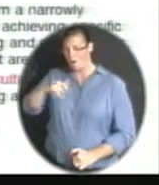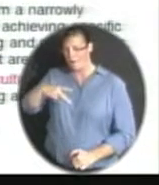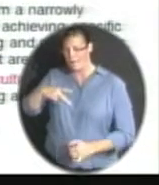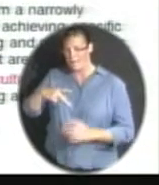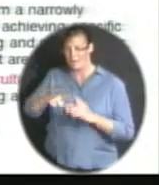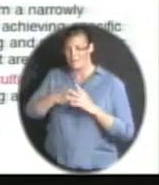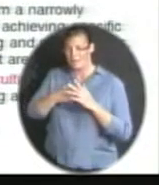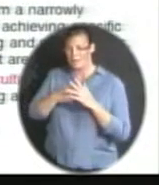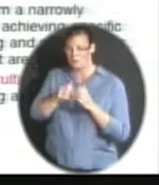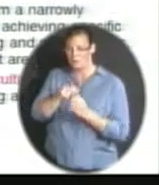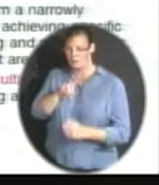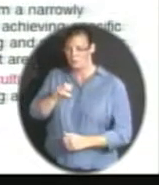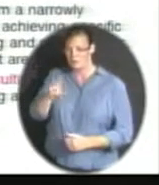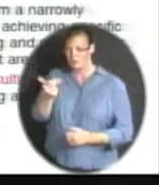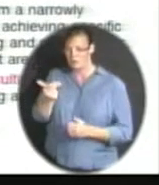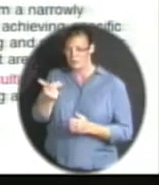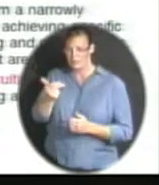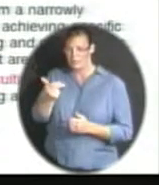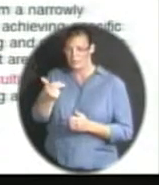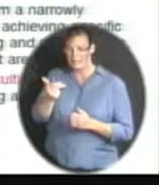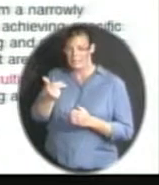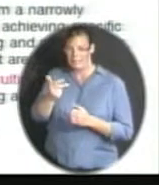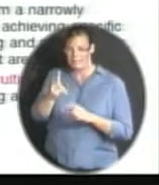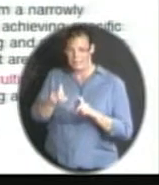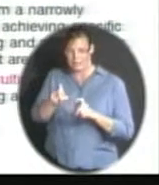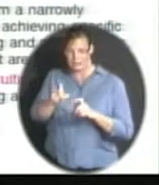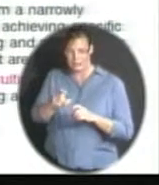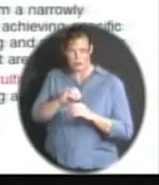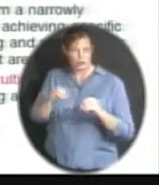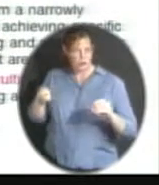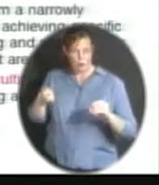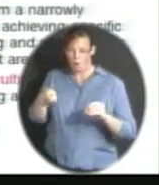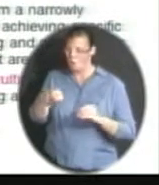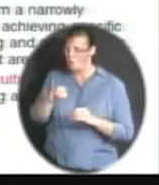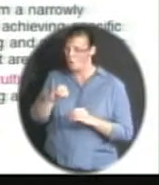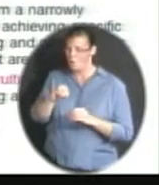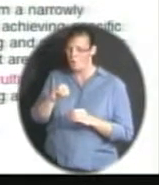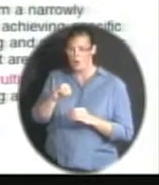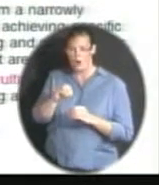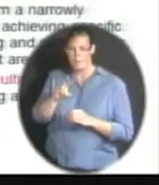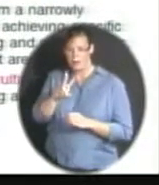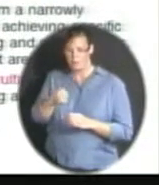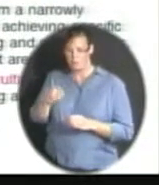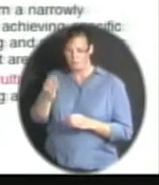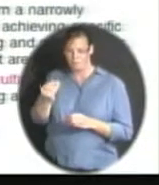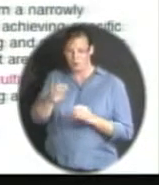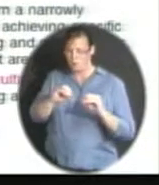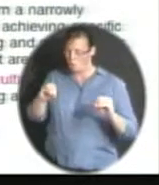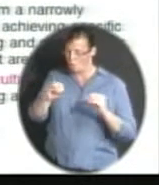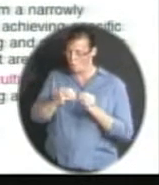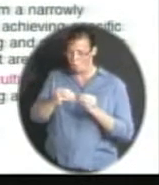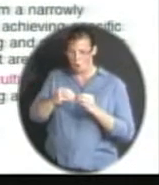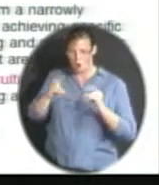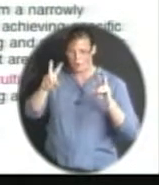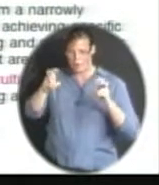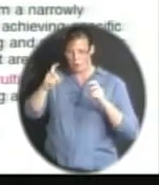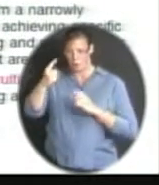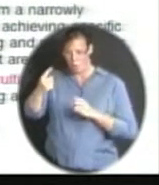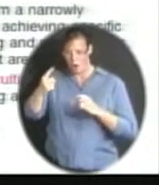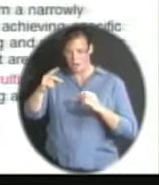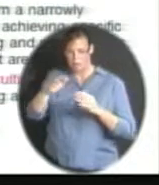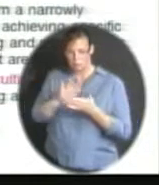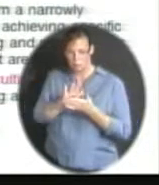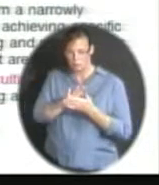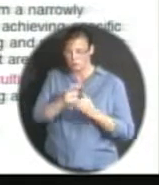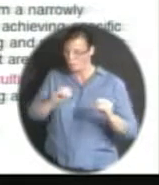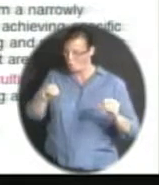2013 assessments. No more 100% proficient by 2014. No more Title I schools or districts on improvement. No